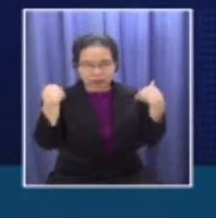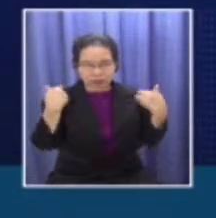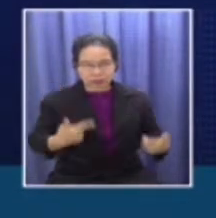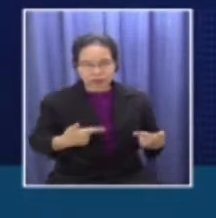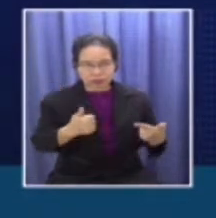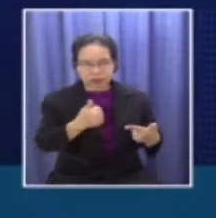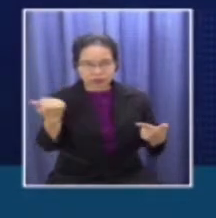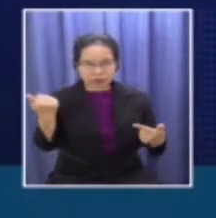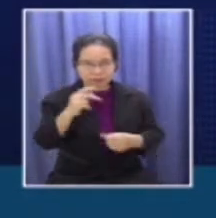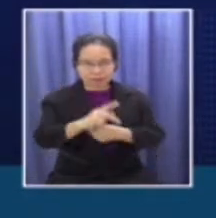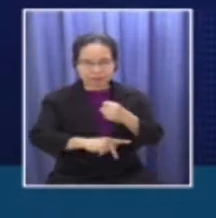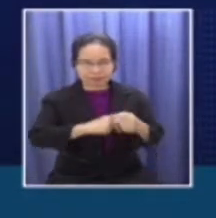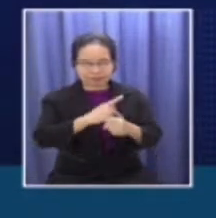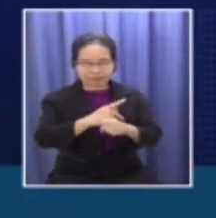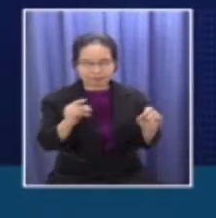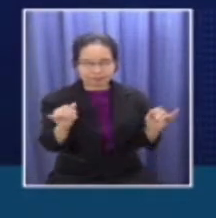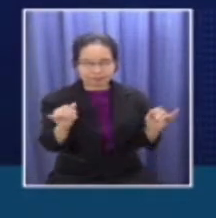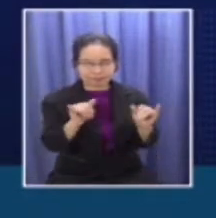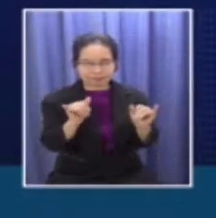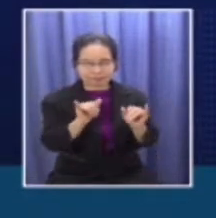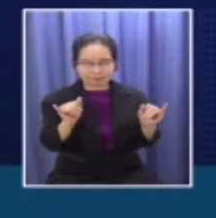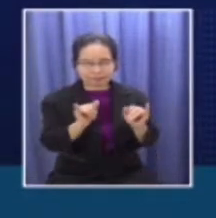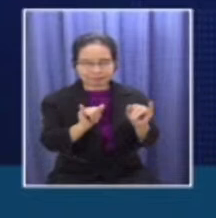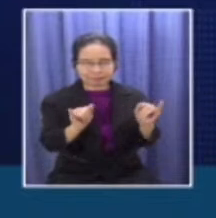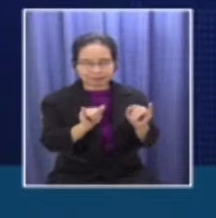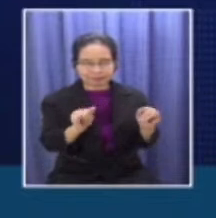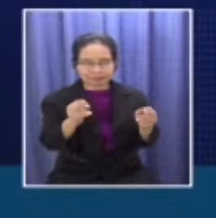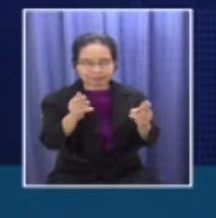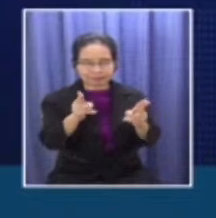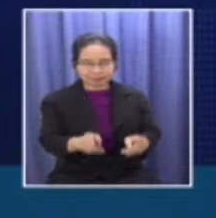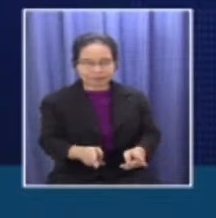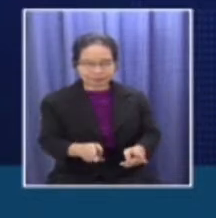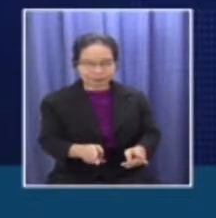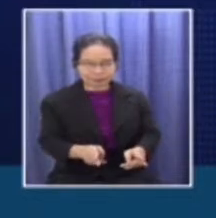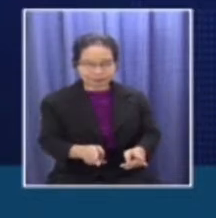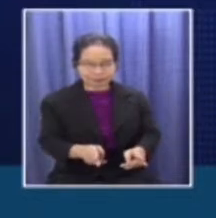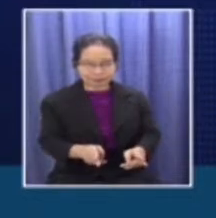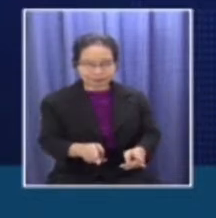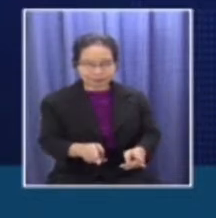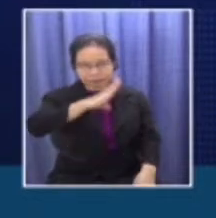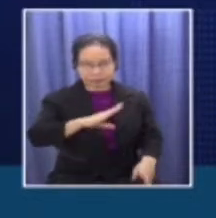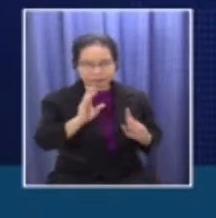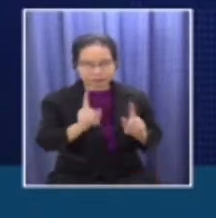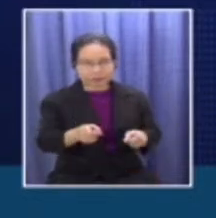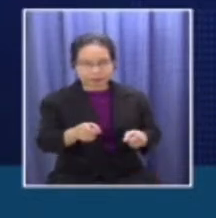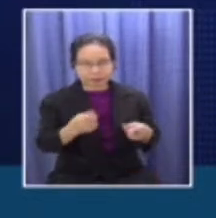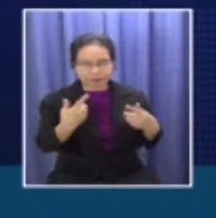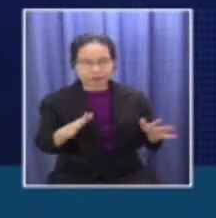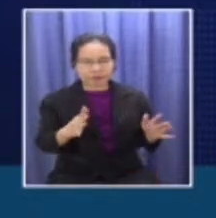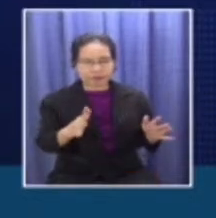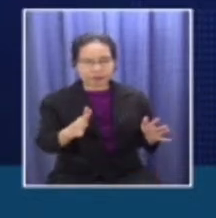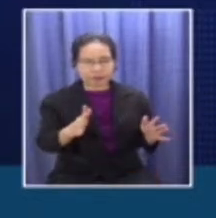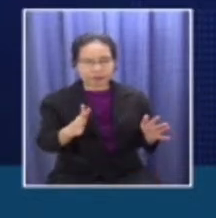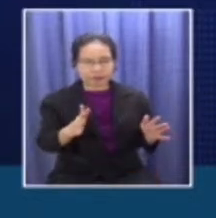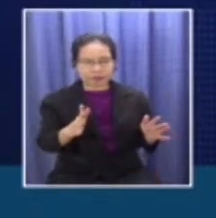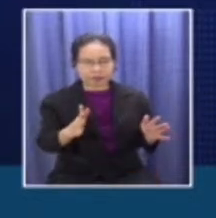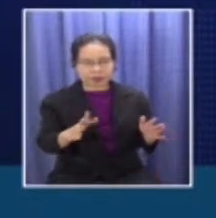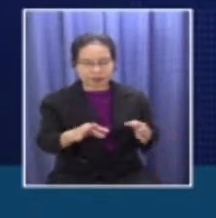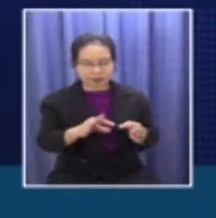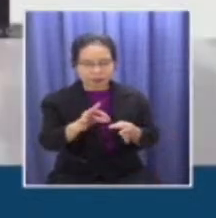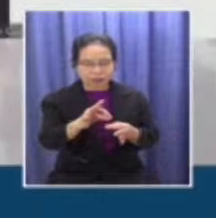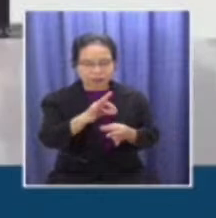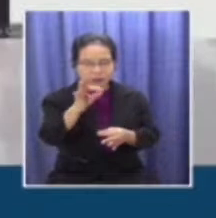can be proved that there's life in other planets like man, we have answered